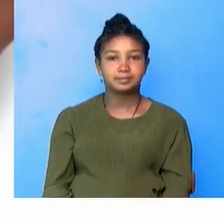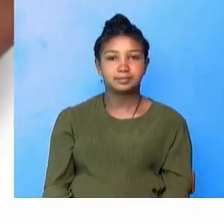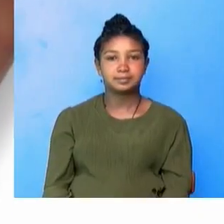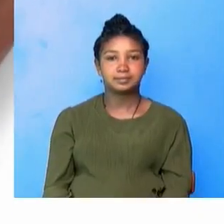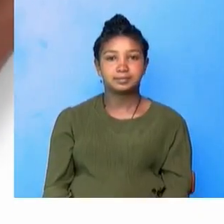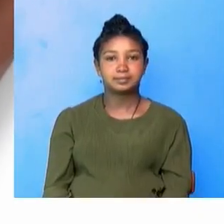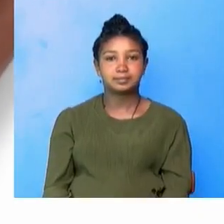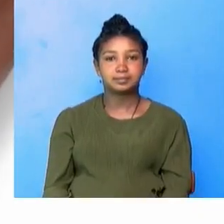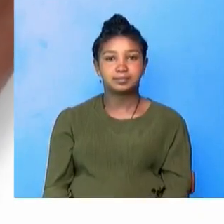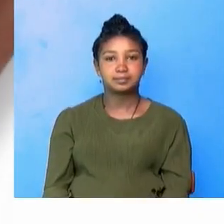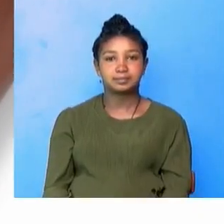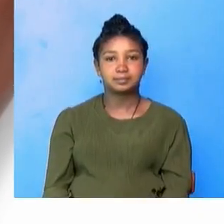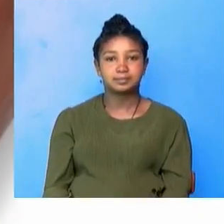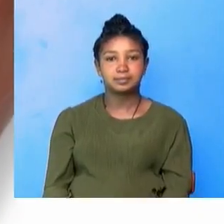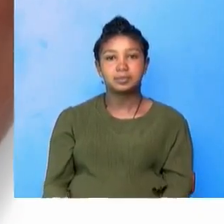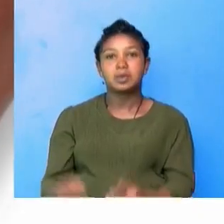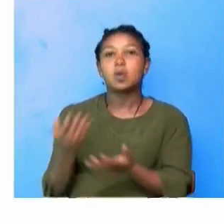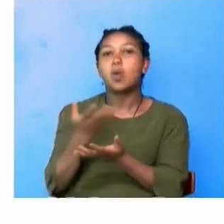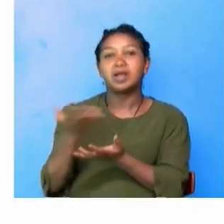wealthy.